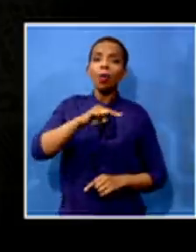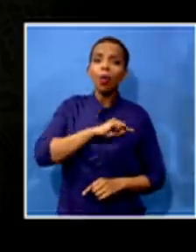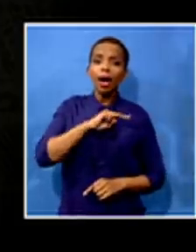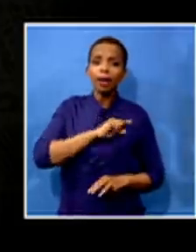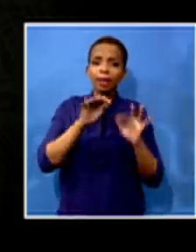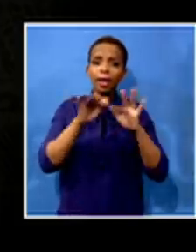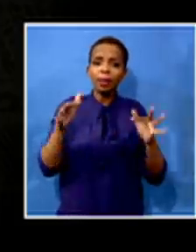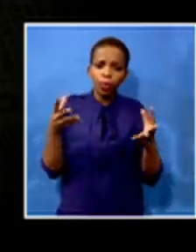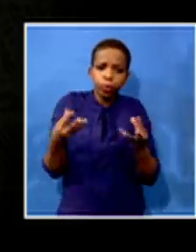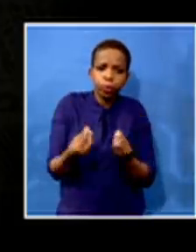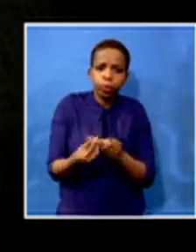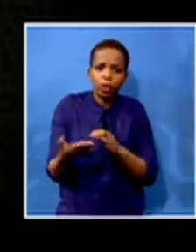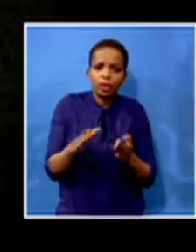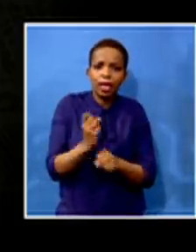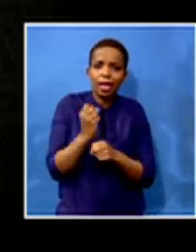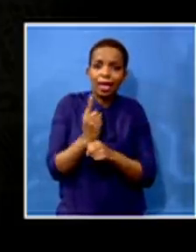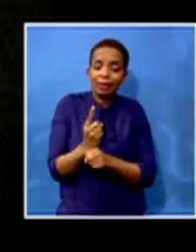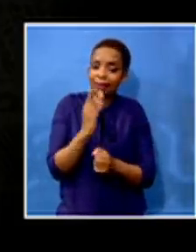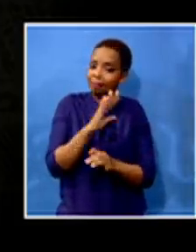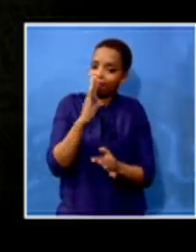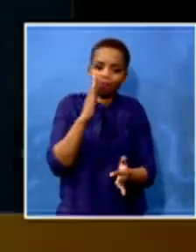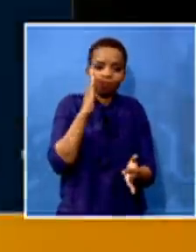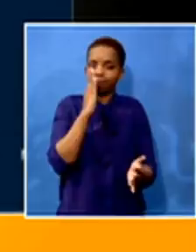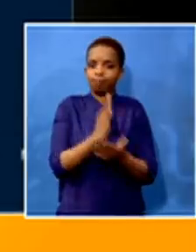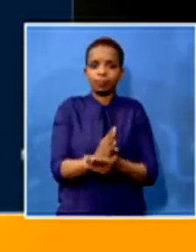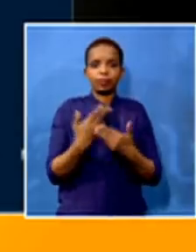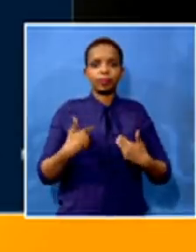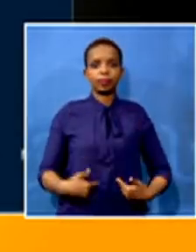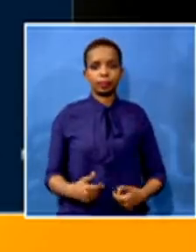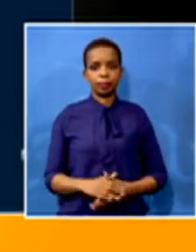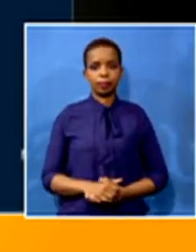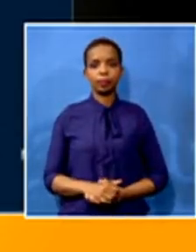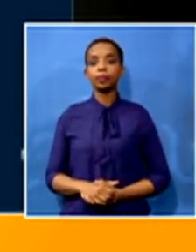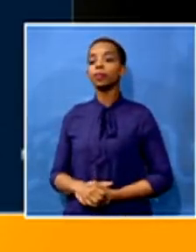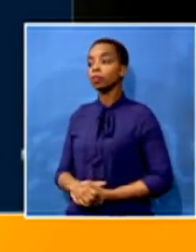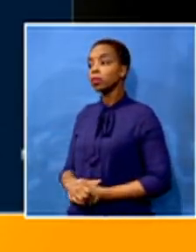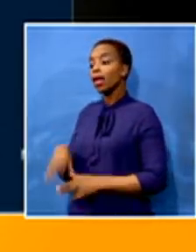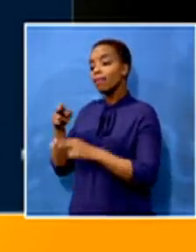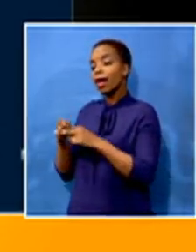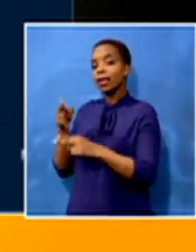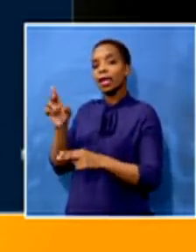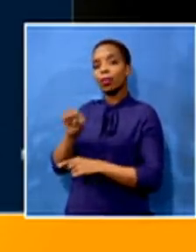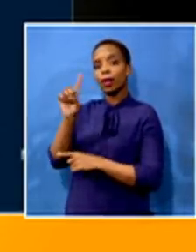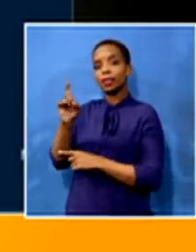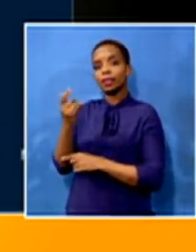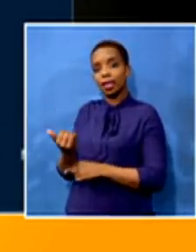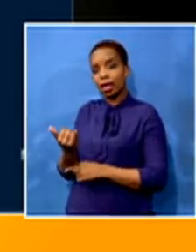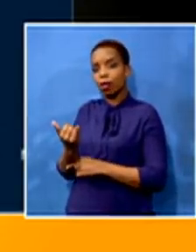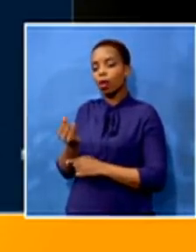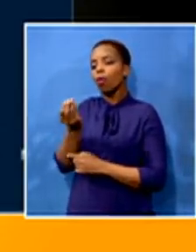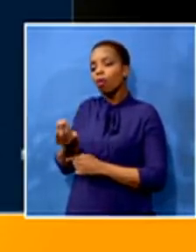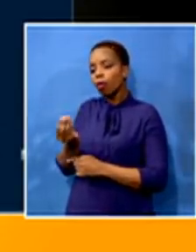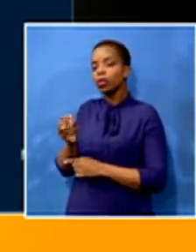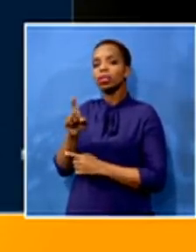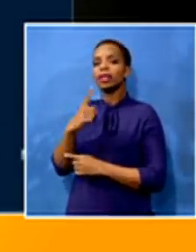death rate, I am not exactly sure. And just a final question. There are views, a school of thought that says